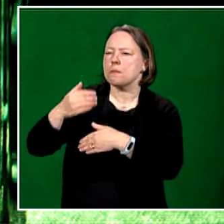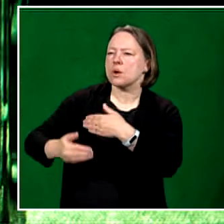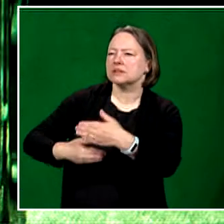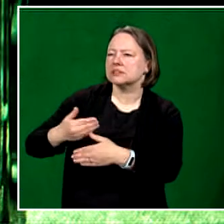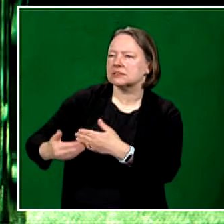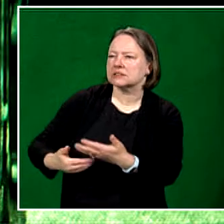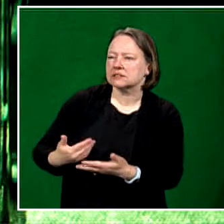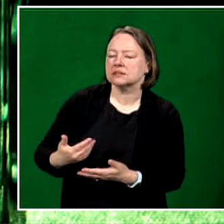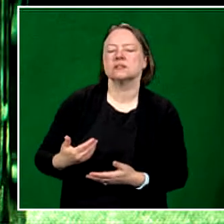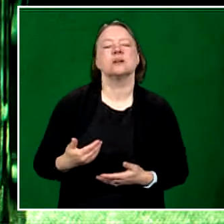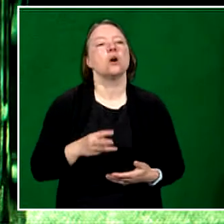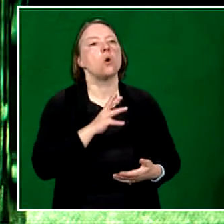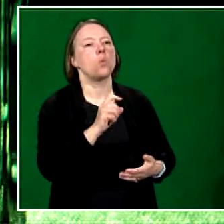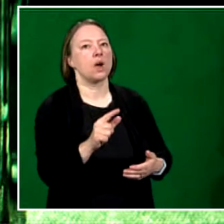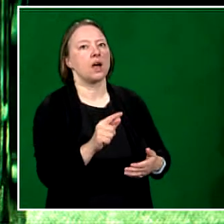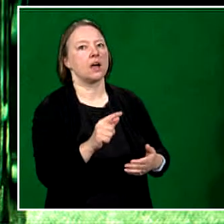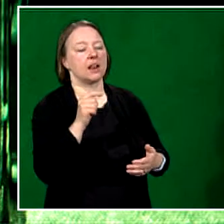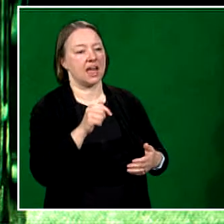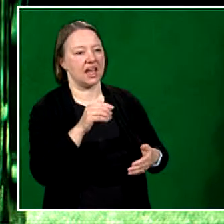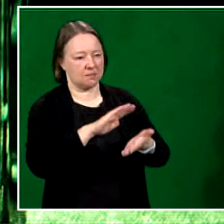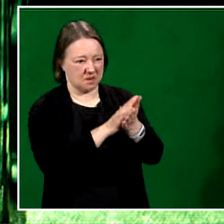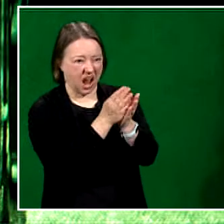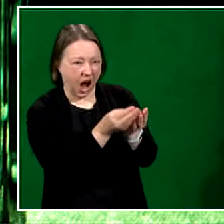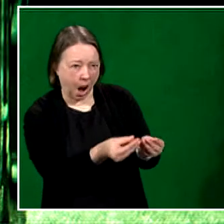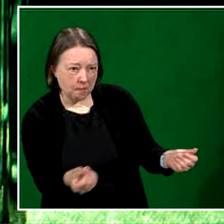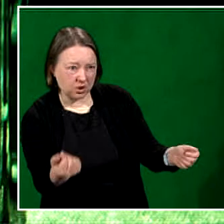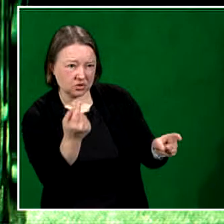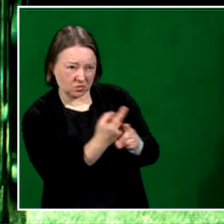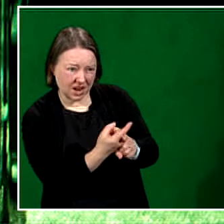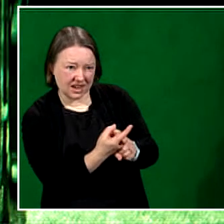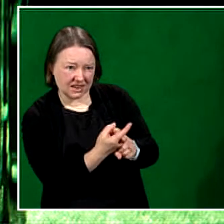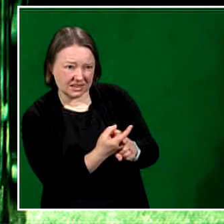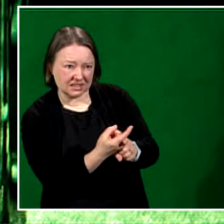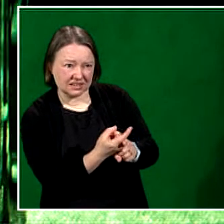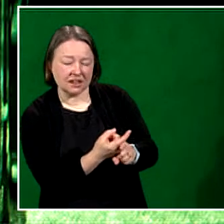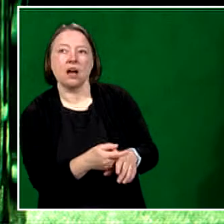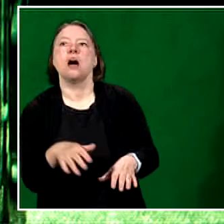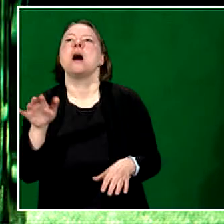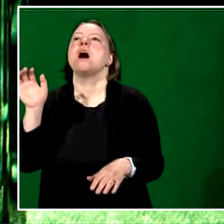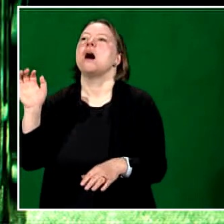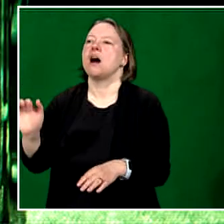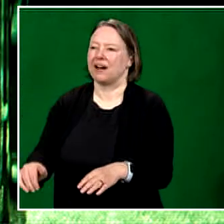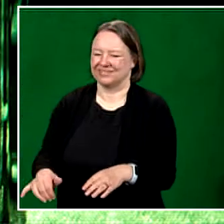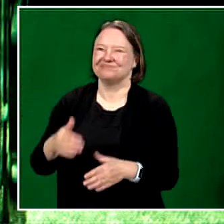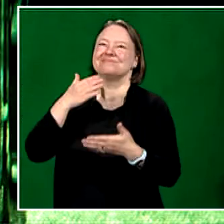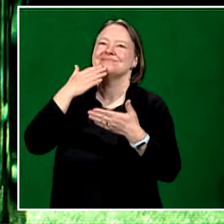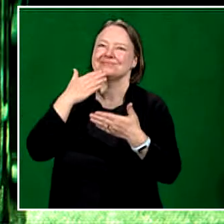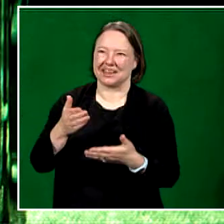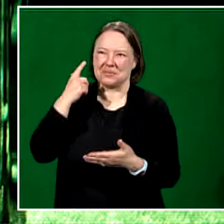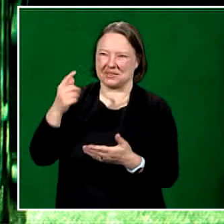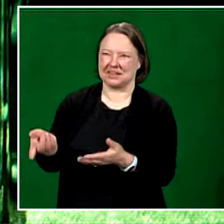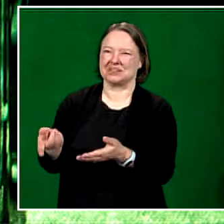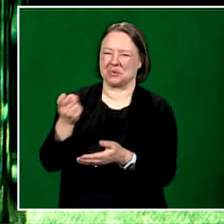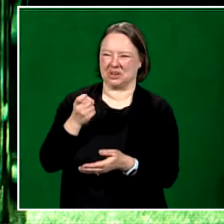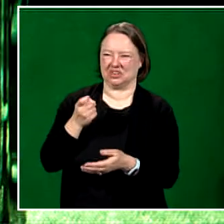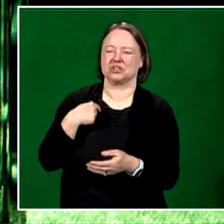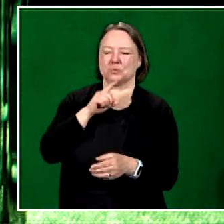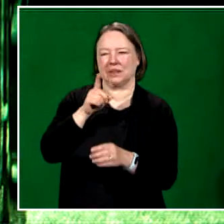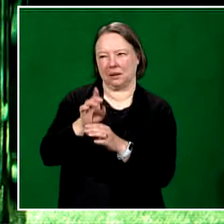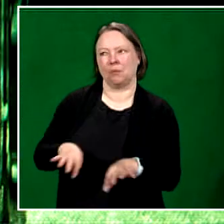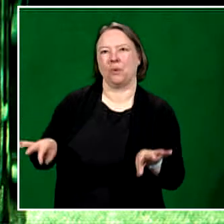processing? Well, it goes into compost, doesn't it, at the end of its life? Oh, yes. Thank you for this question. This is actually very